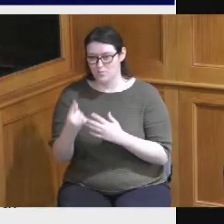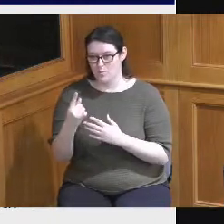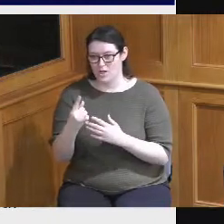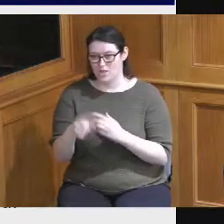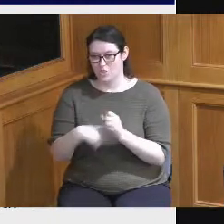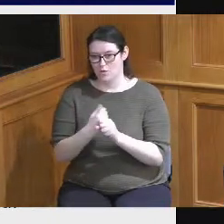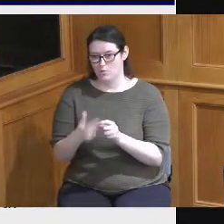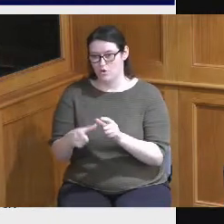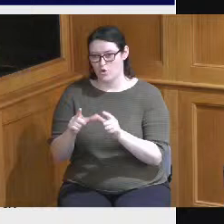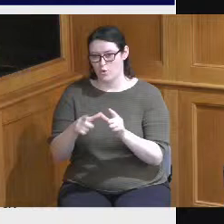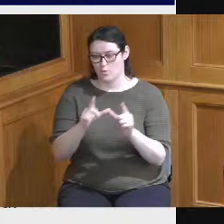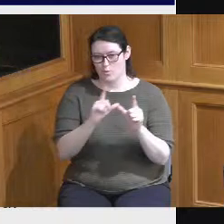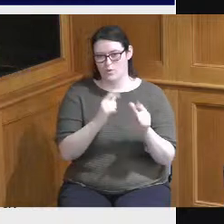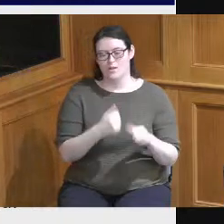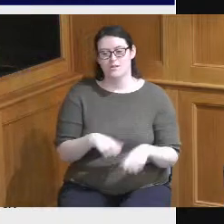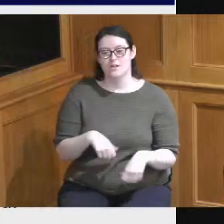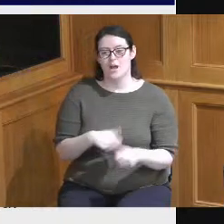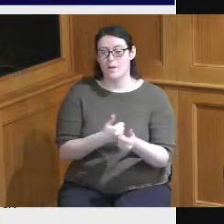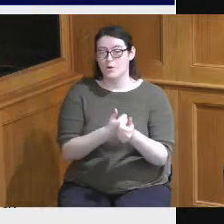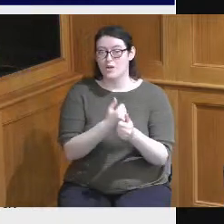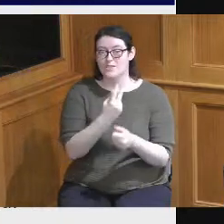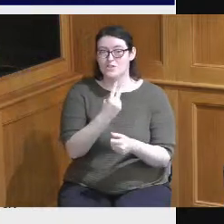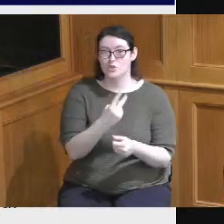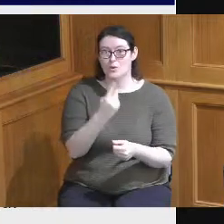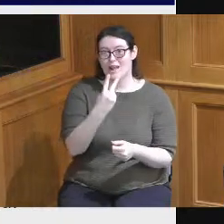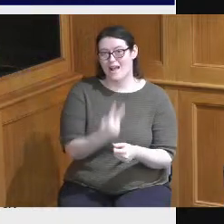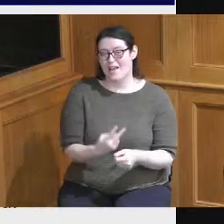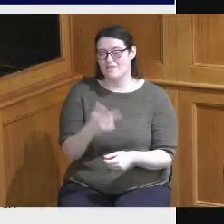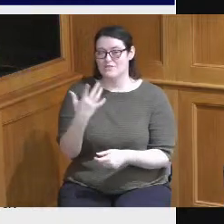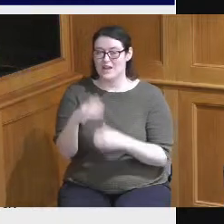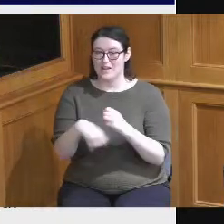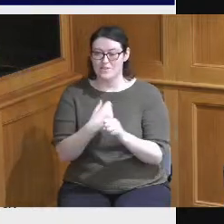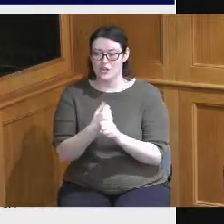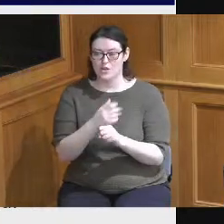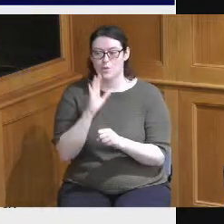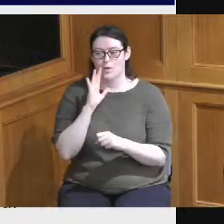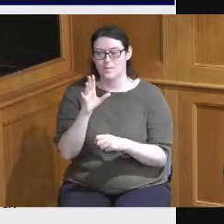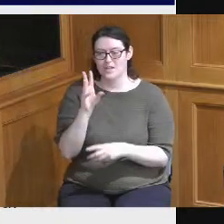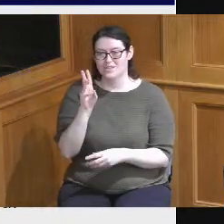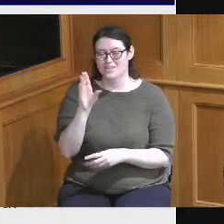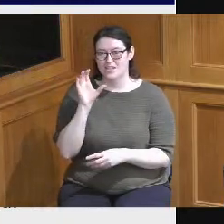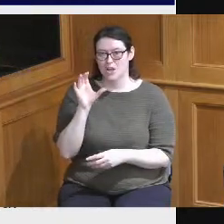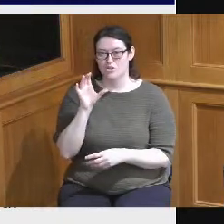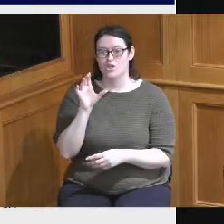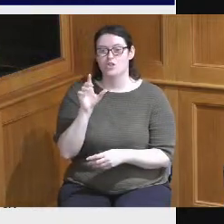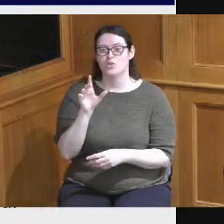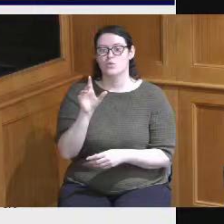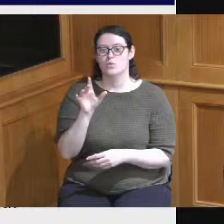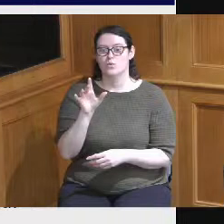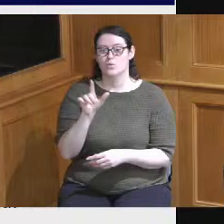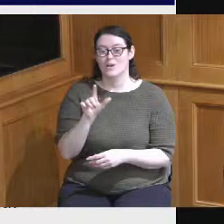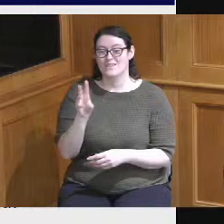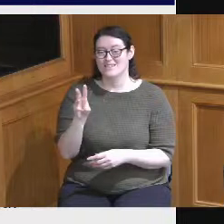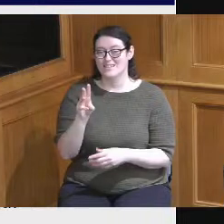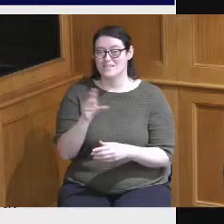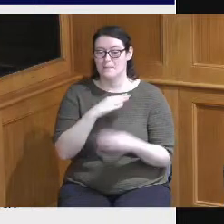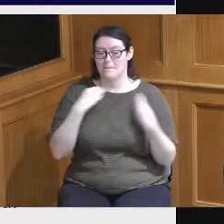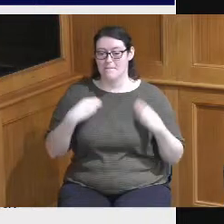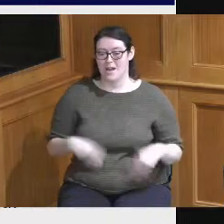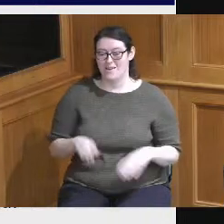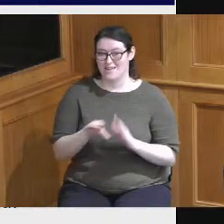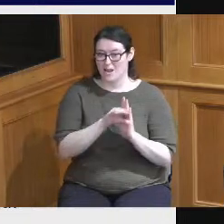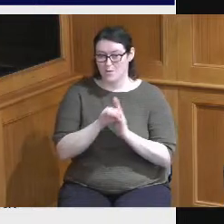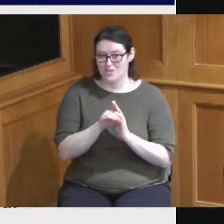The upgrades every 2.5 to 5 years. That's going to put us to 626 body cameras, and that's going to be